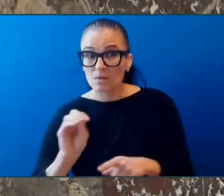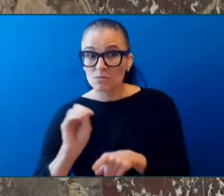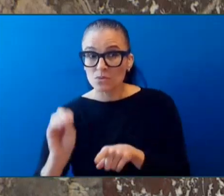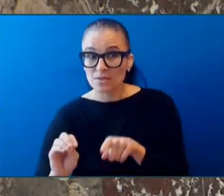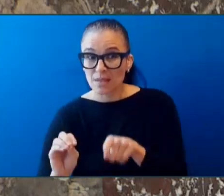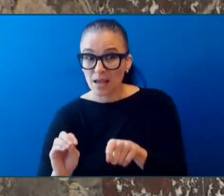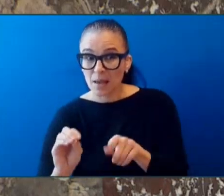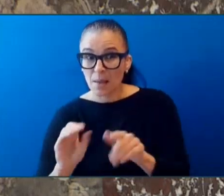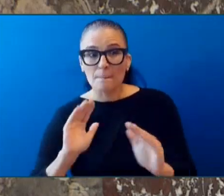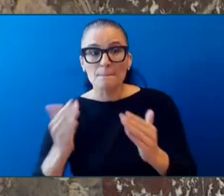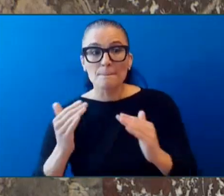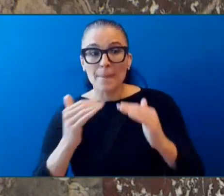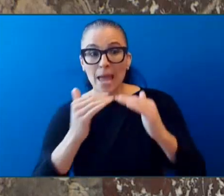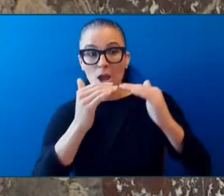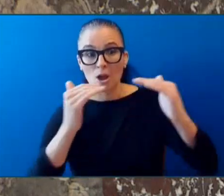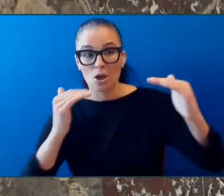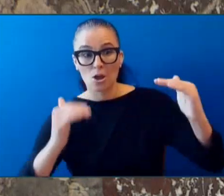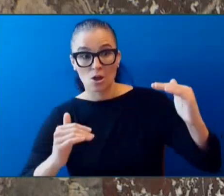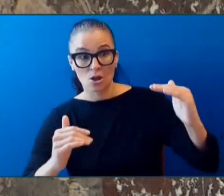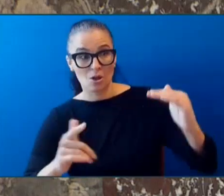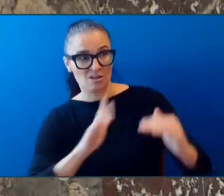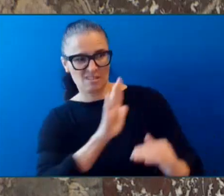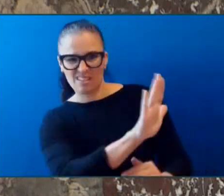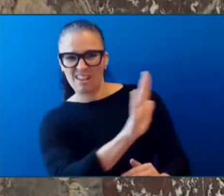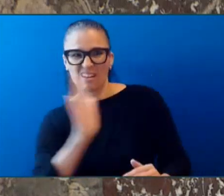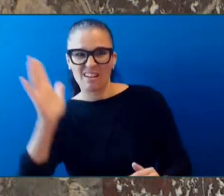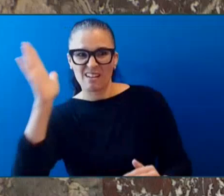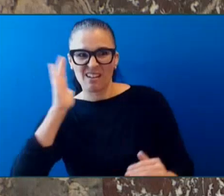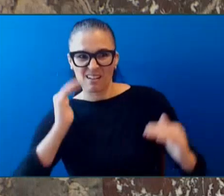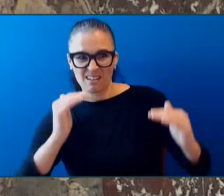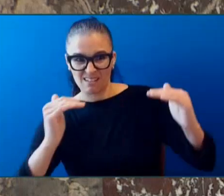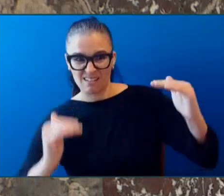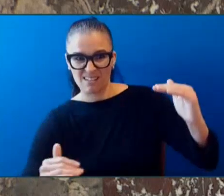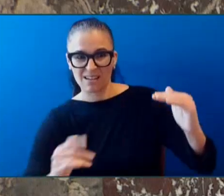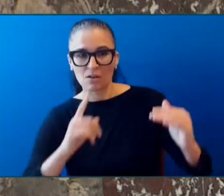means savings of $140 for average households this year,